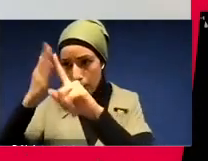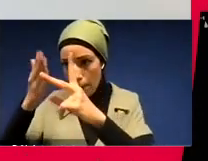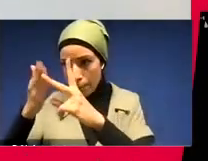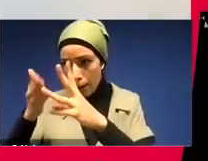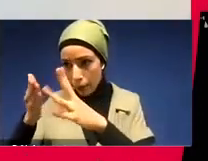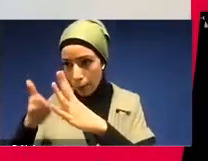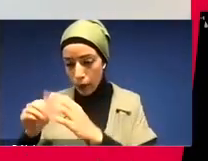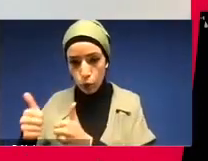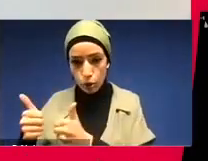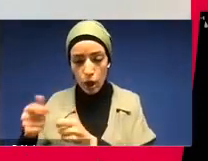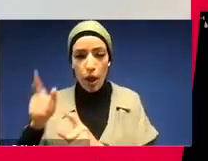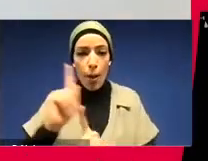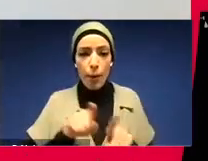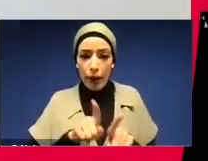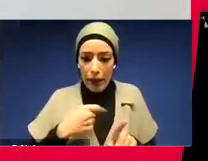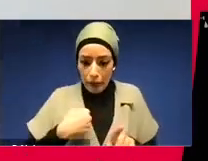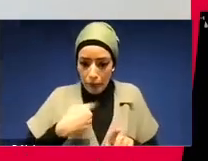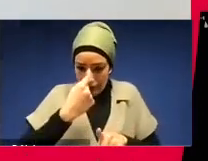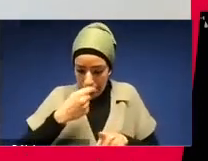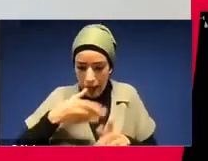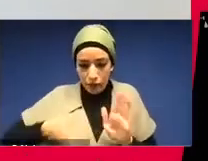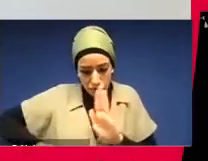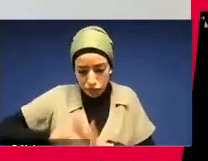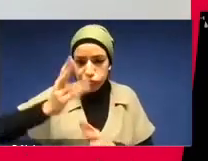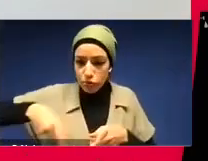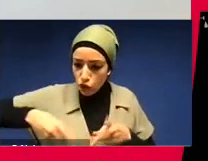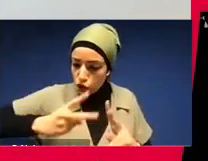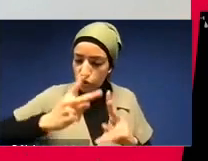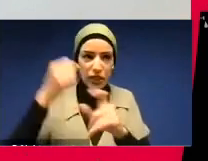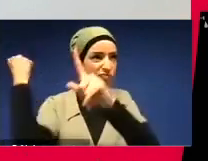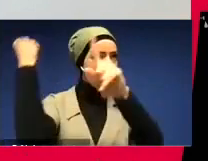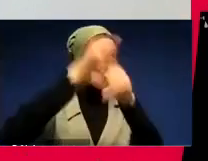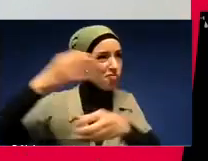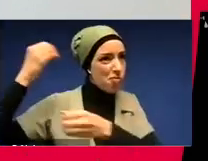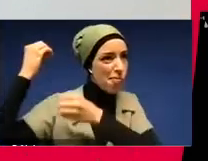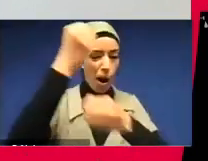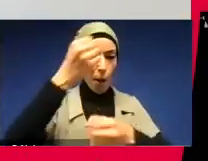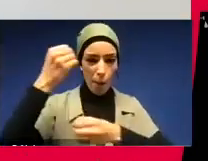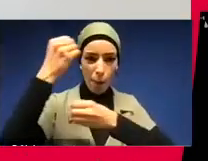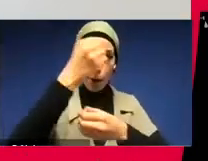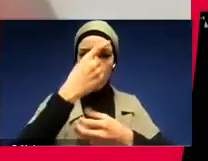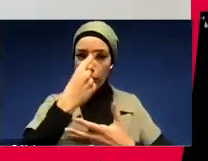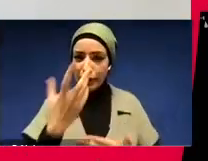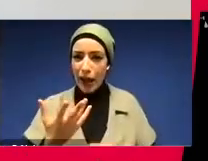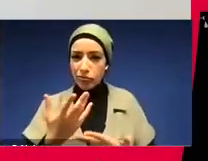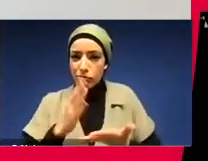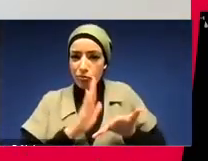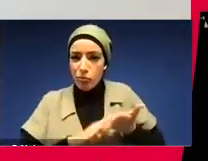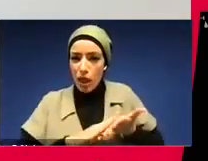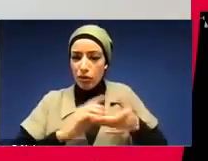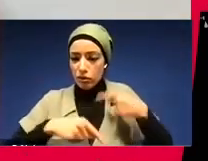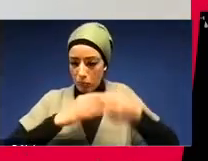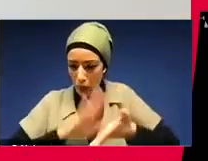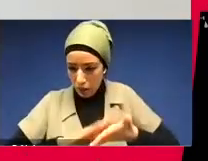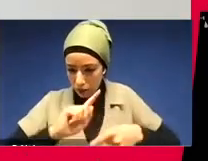are people like me who can go to the street, who can protest, who can take months on top of months, and then years on